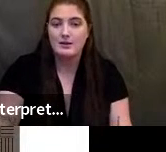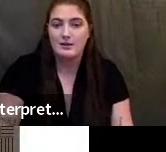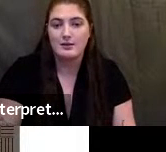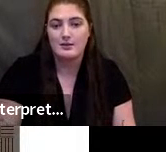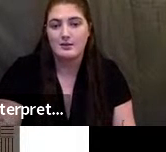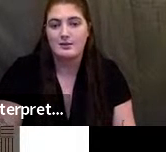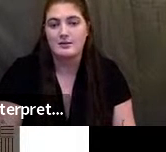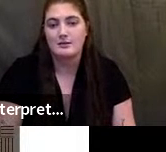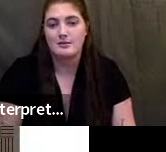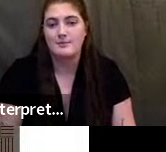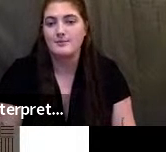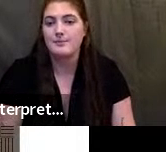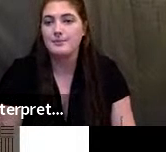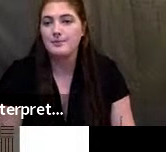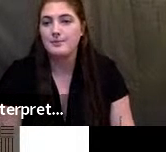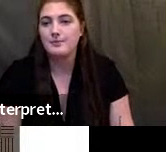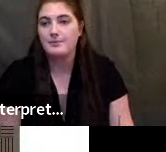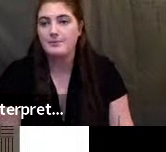Yeah.